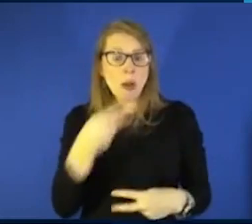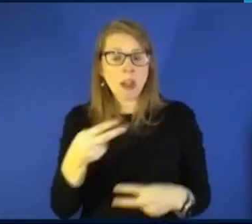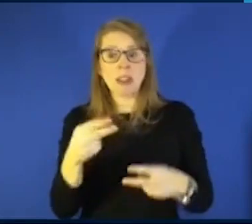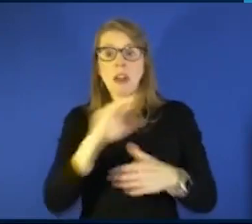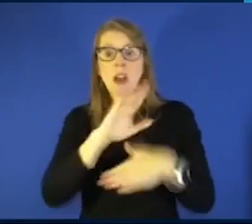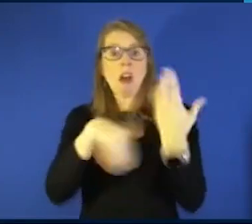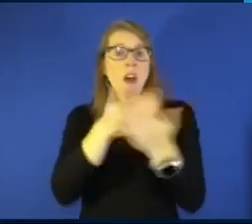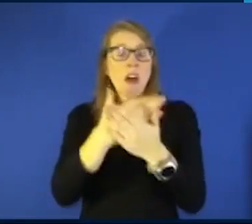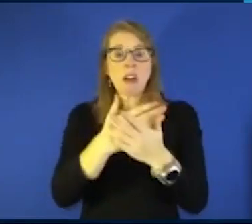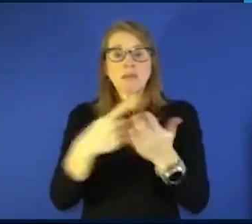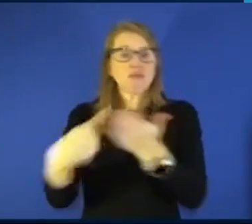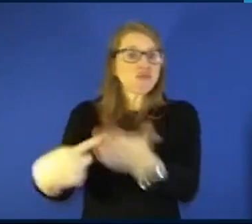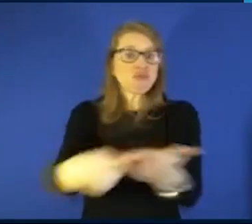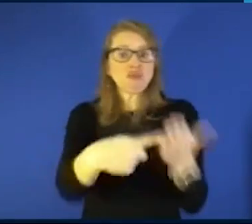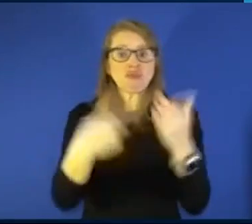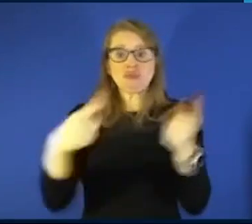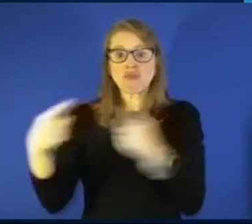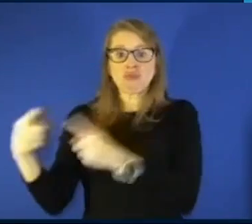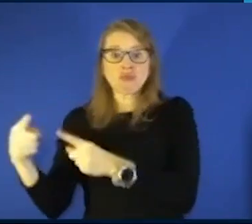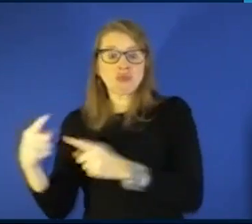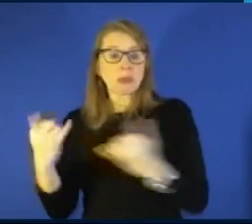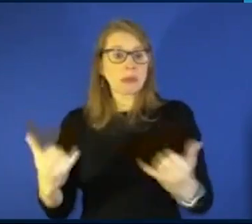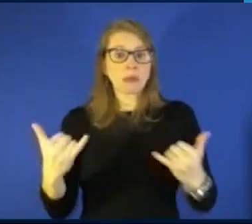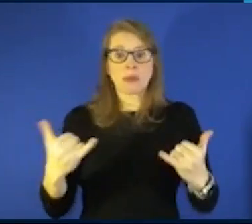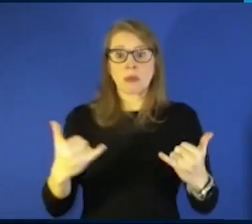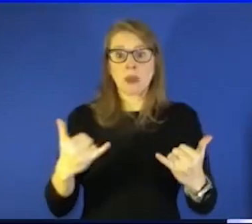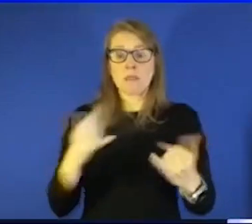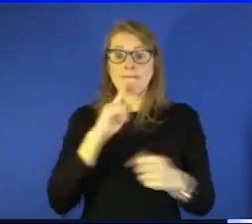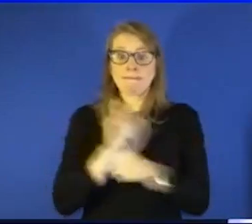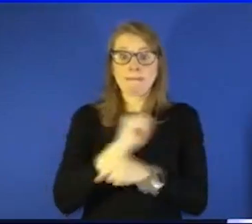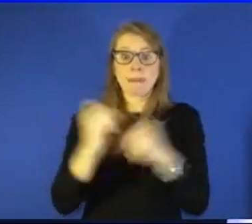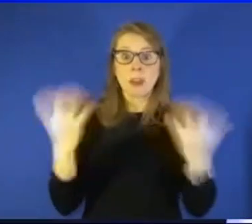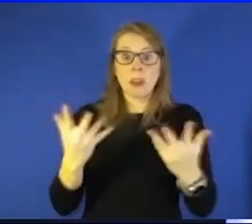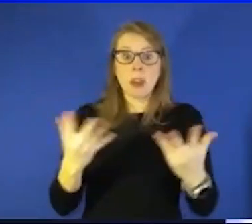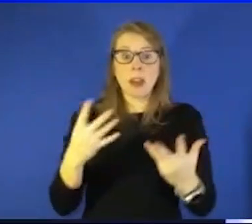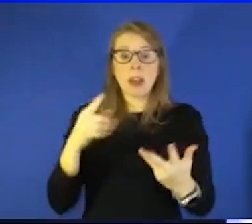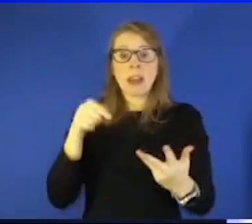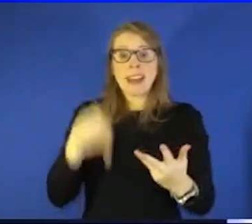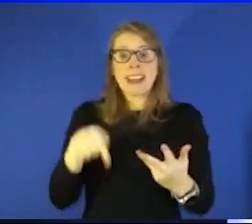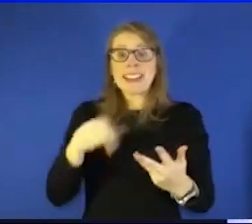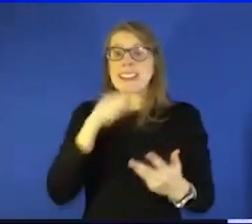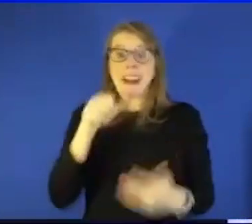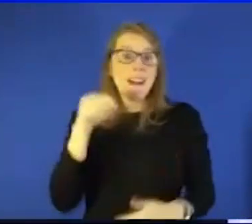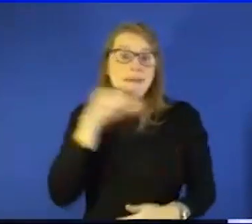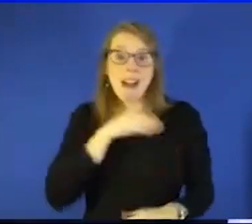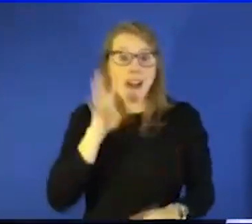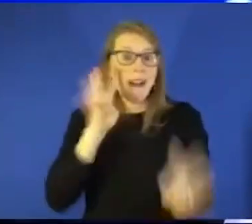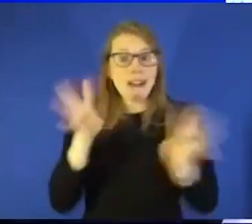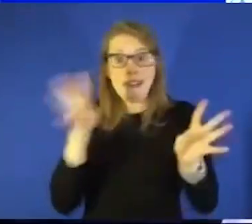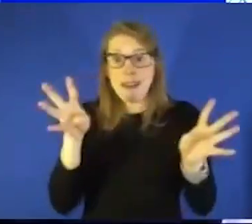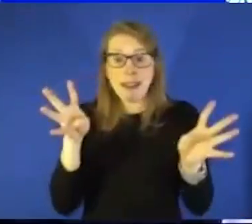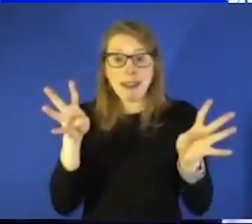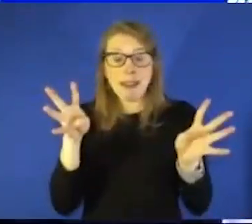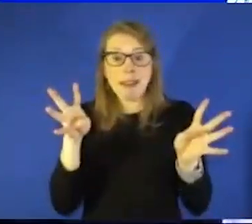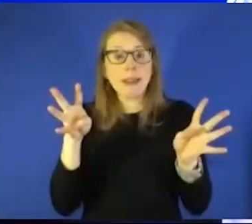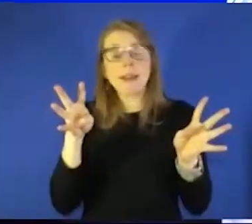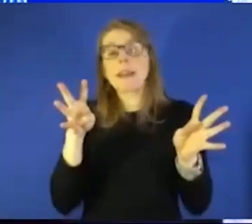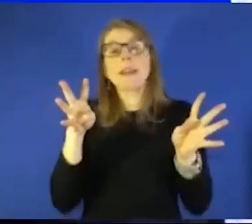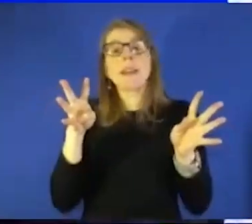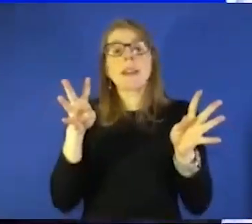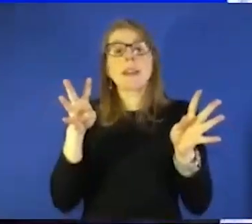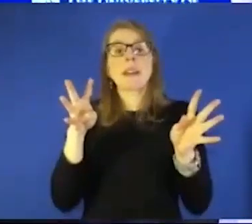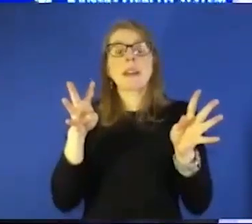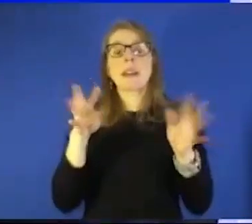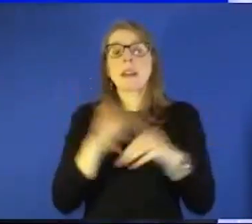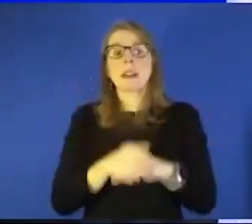what we're going on. The reality is this. This is not a lie. This is not a conspiracy. This is not a big steal. This is